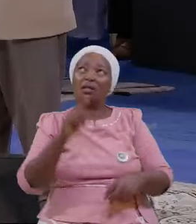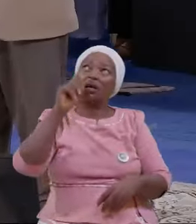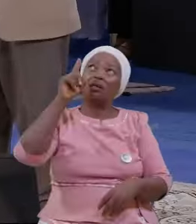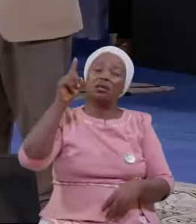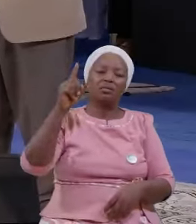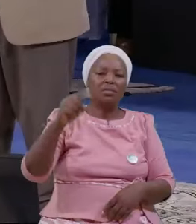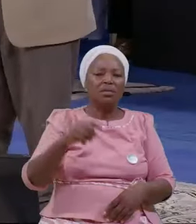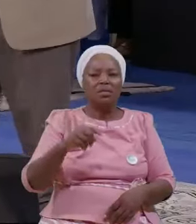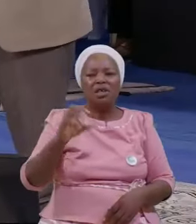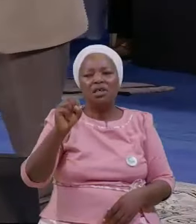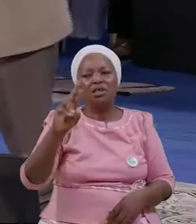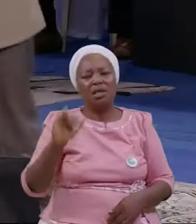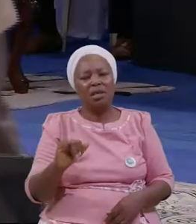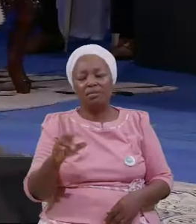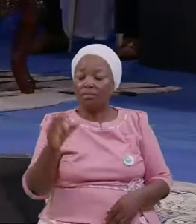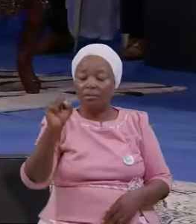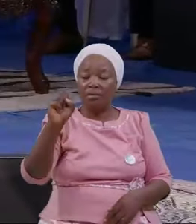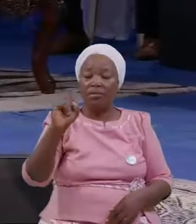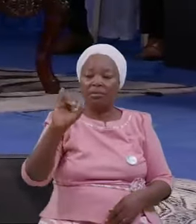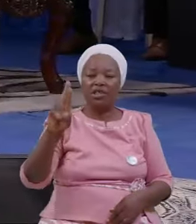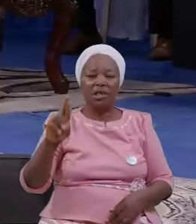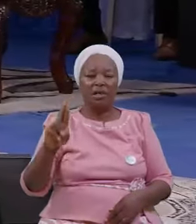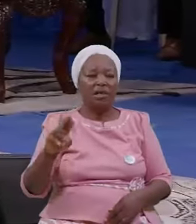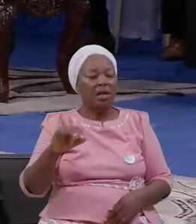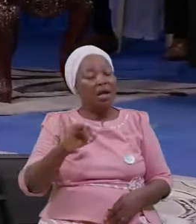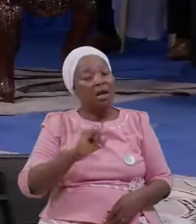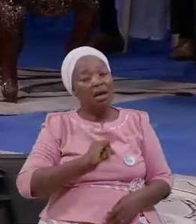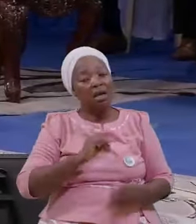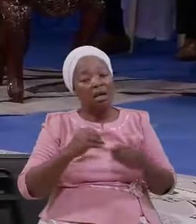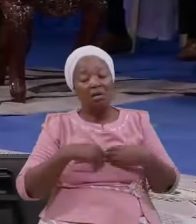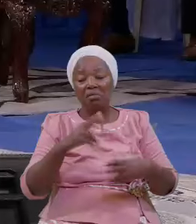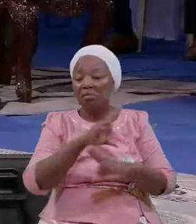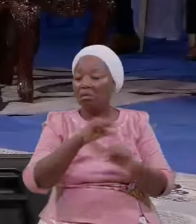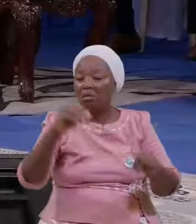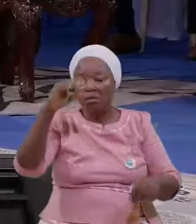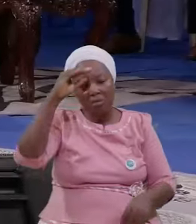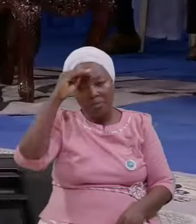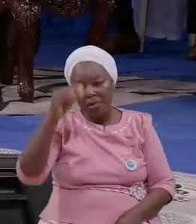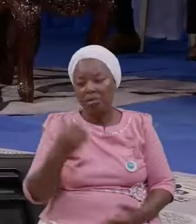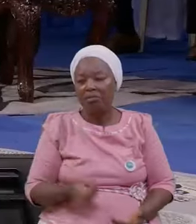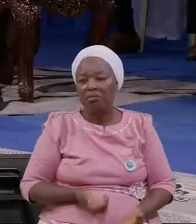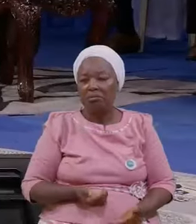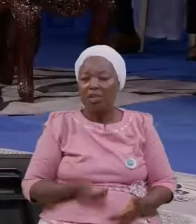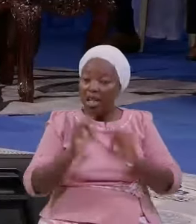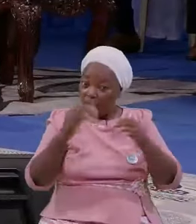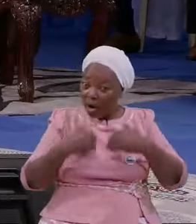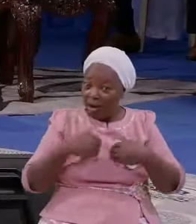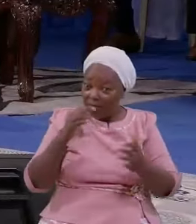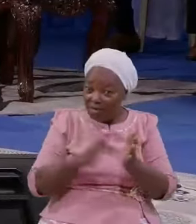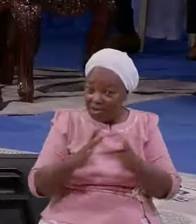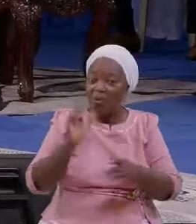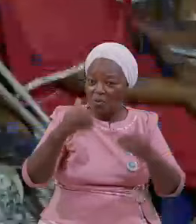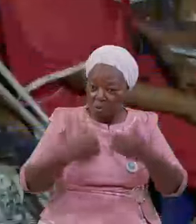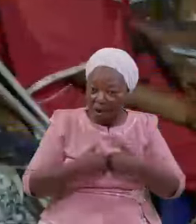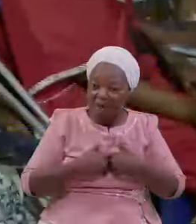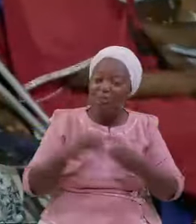I have no man. If you have Jesus, you have more than